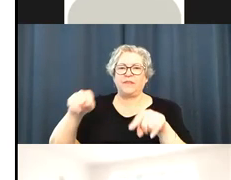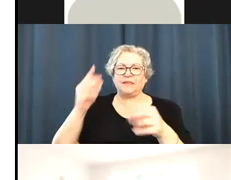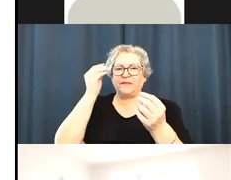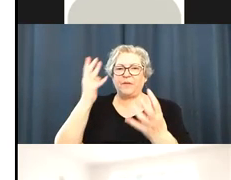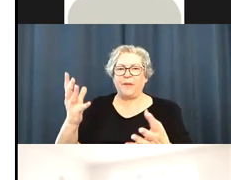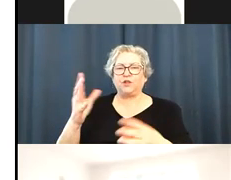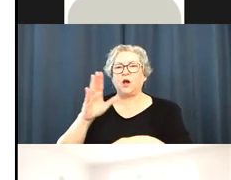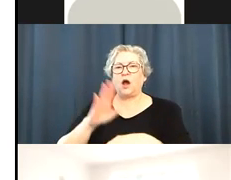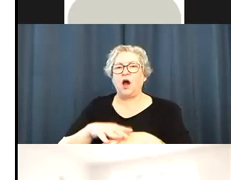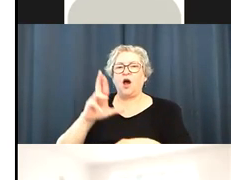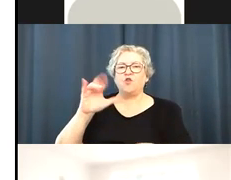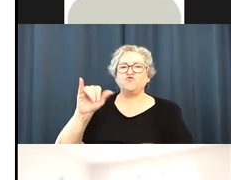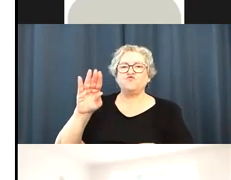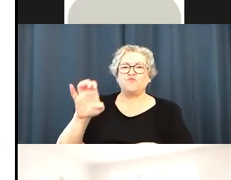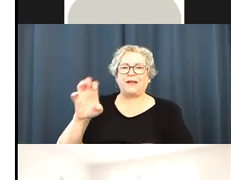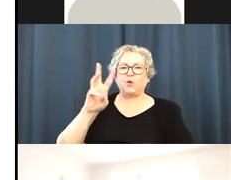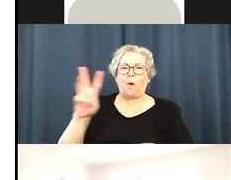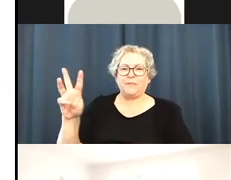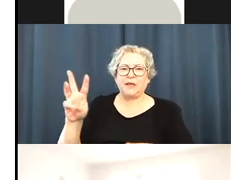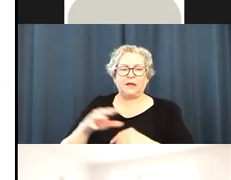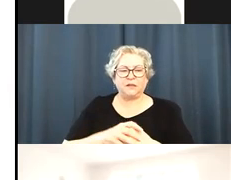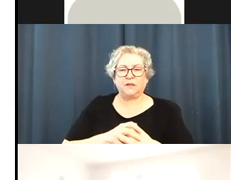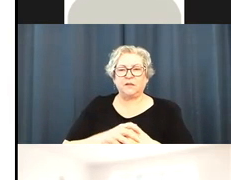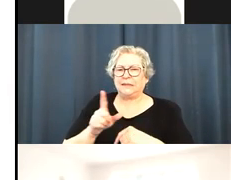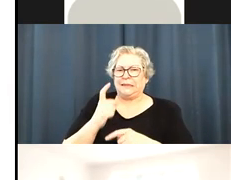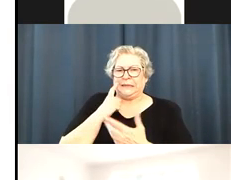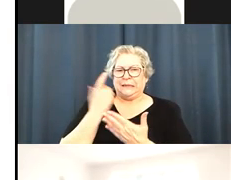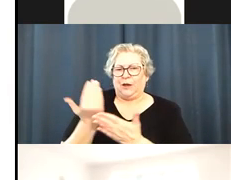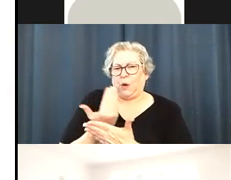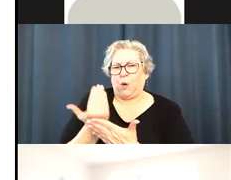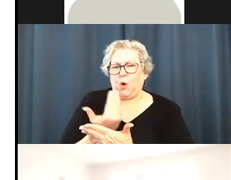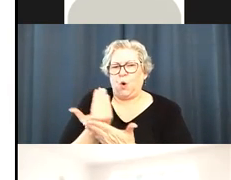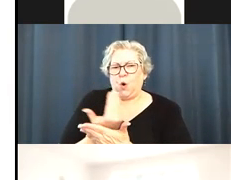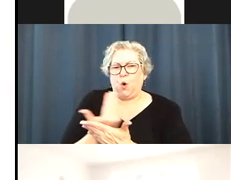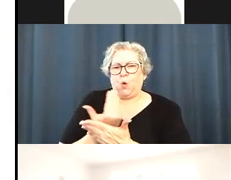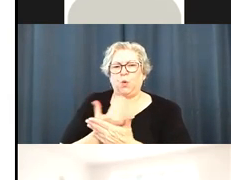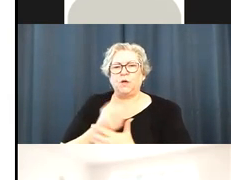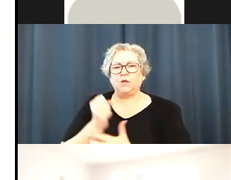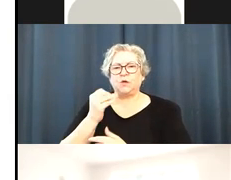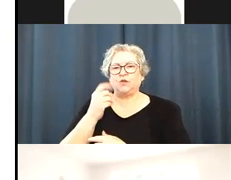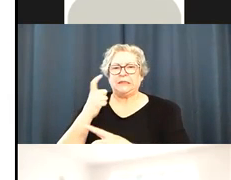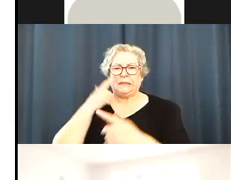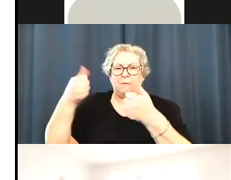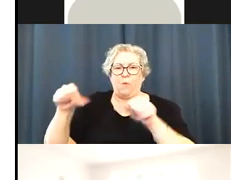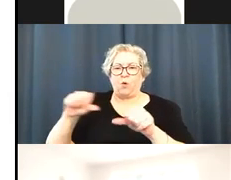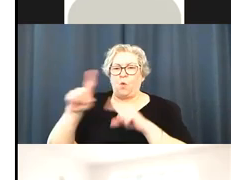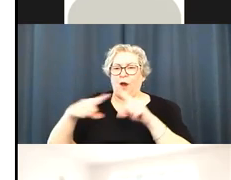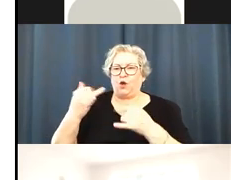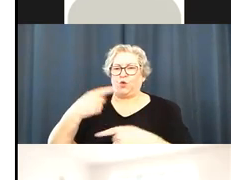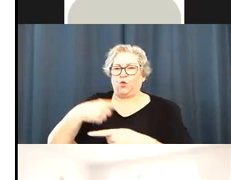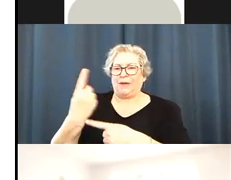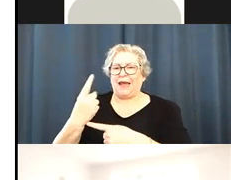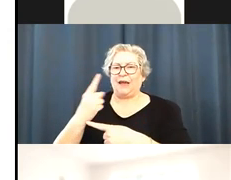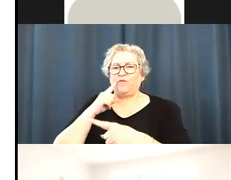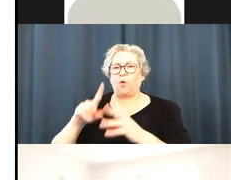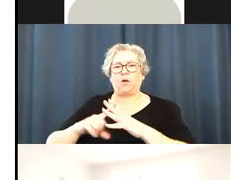on the RAISE website. Now this is brand new, so it just got really posted today for the launch of,